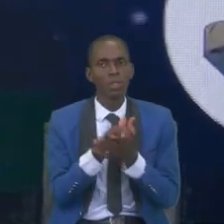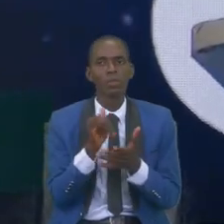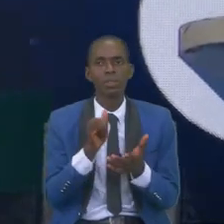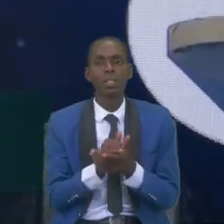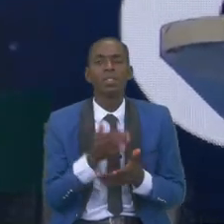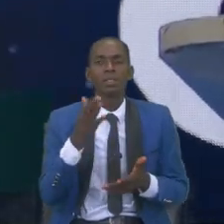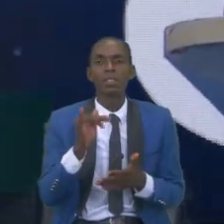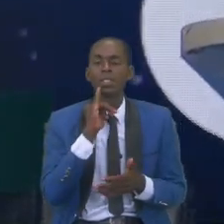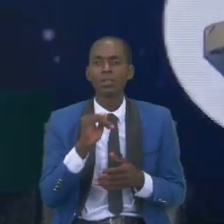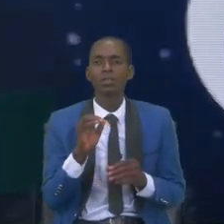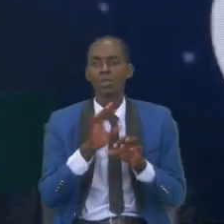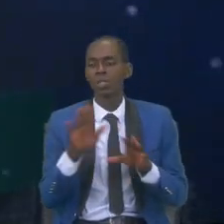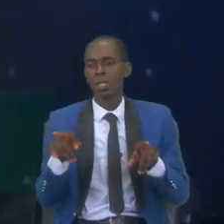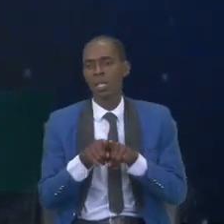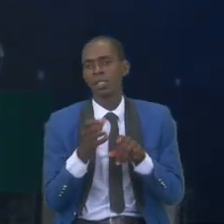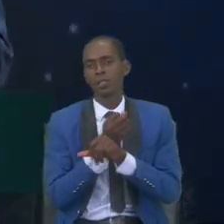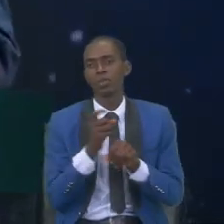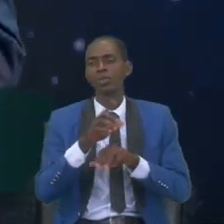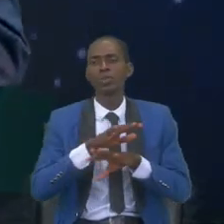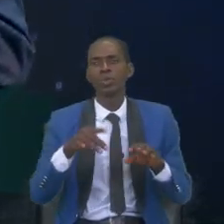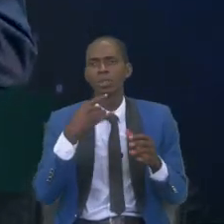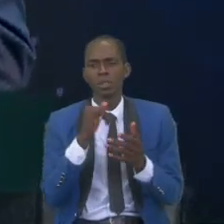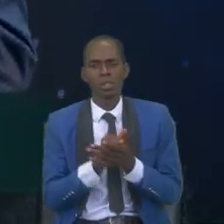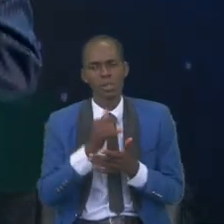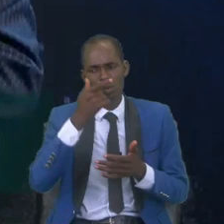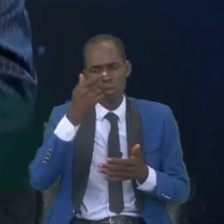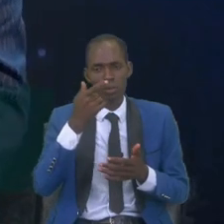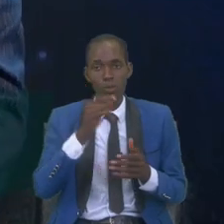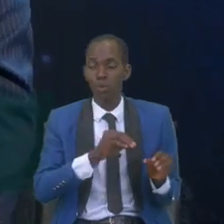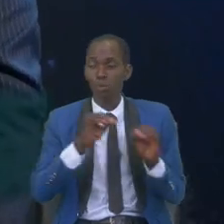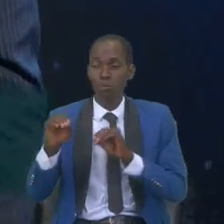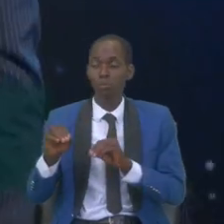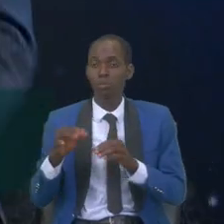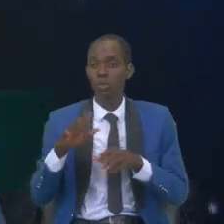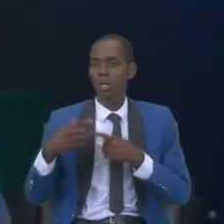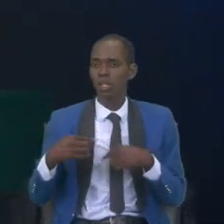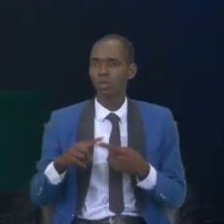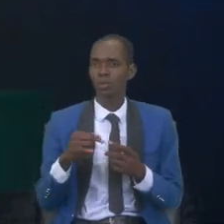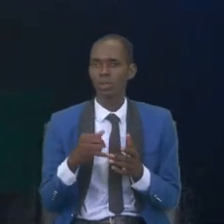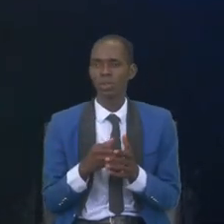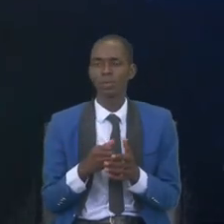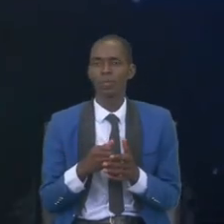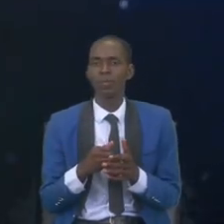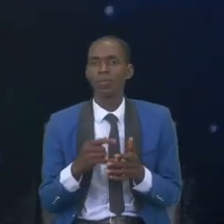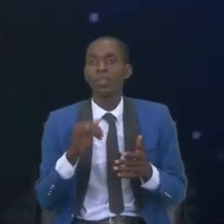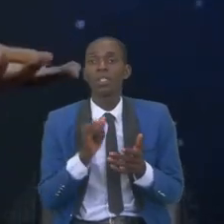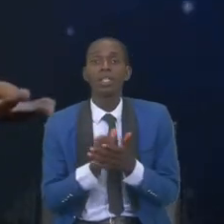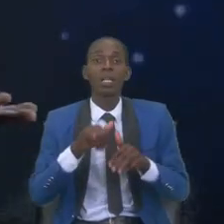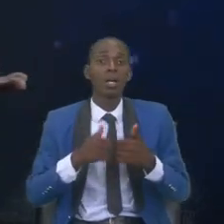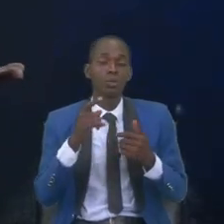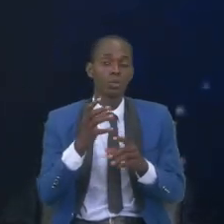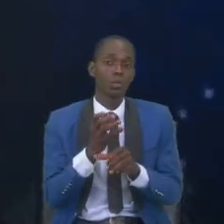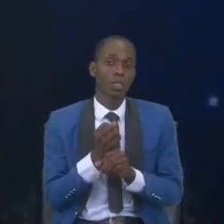saved because you put your heart into it and you believe, he will save me. That's how you got saved. The same thing